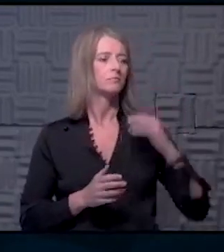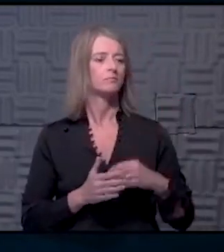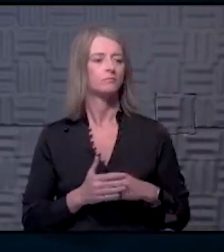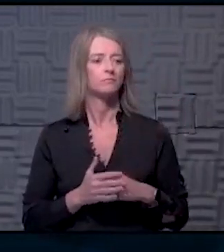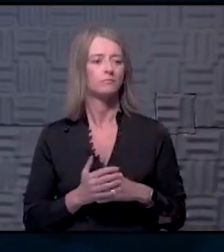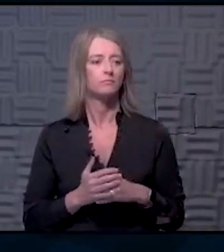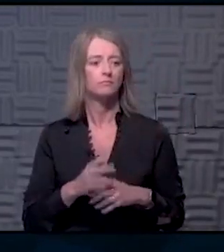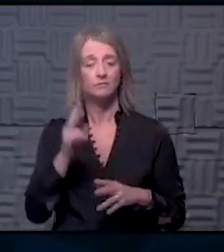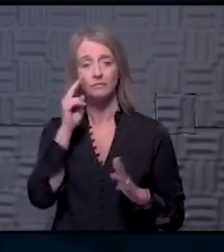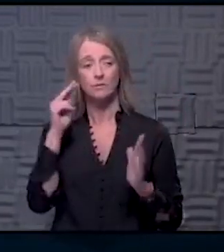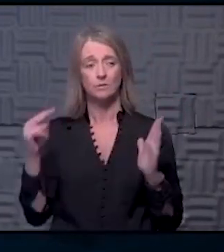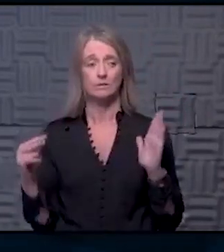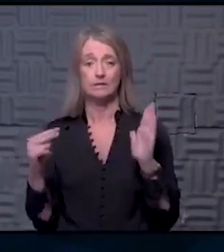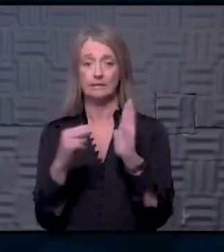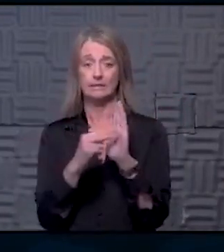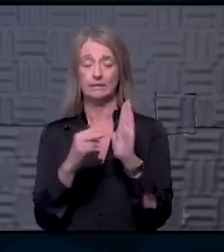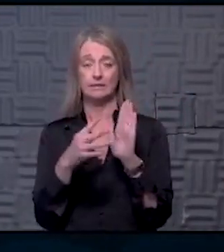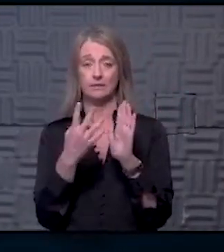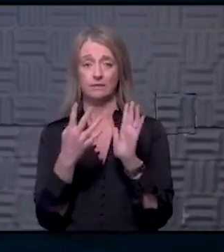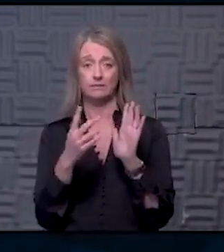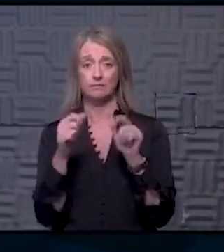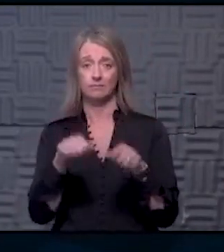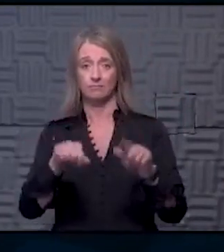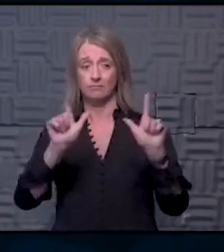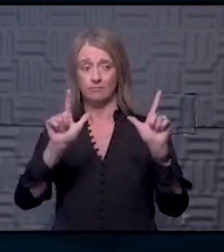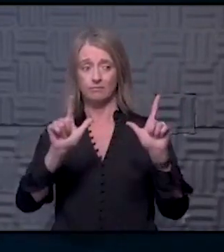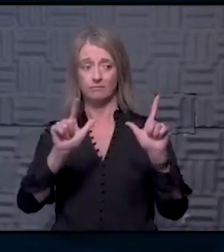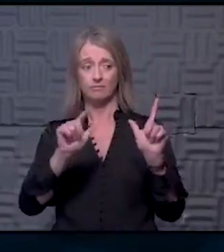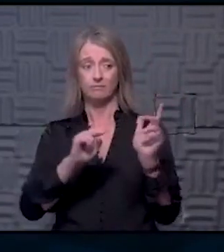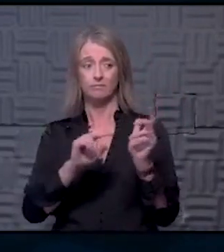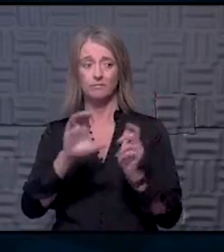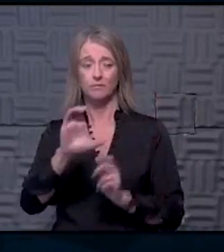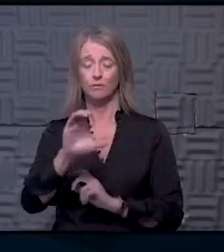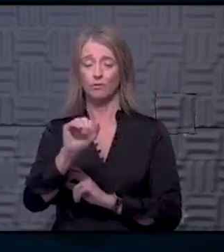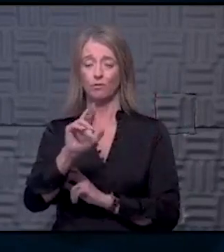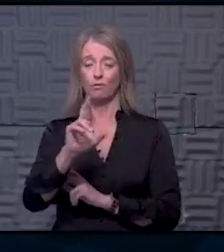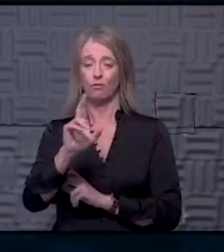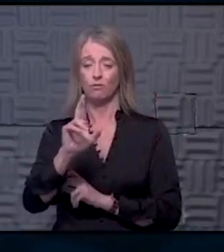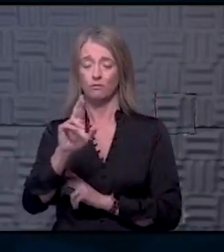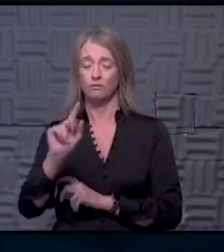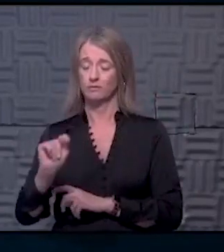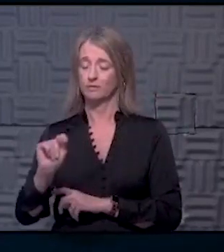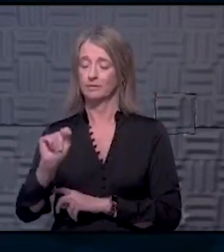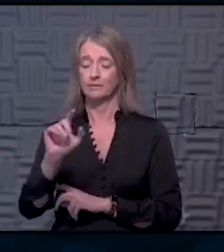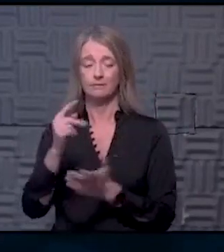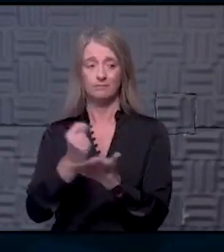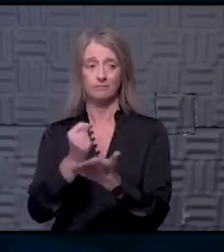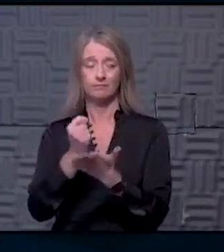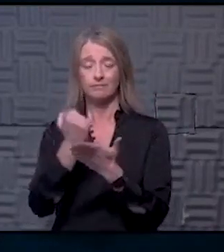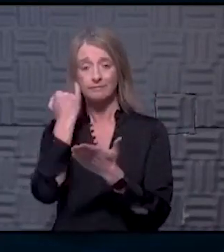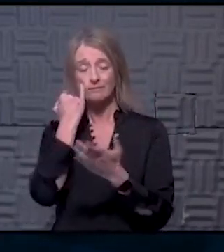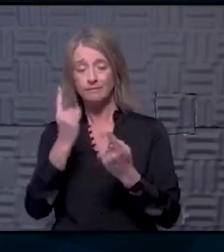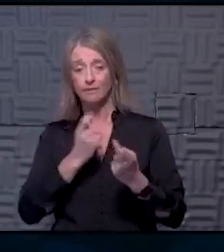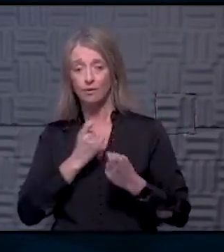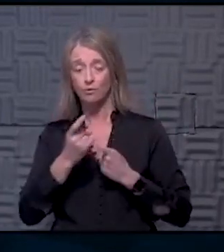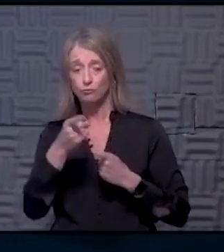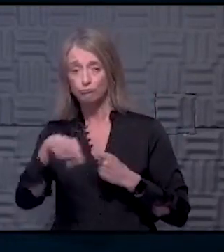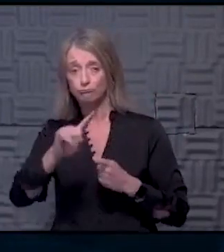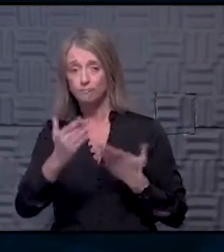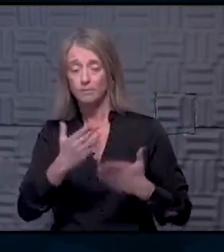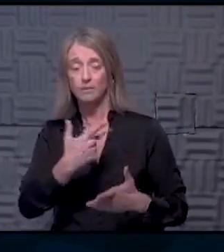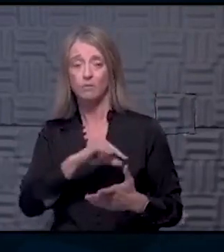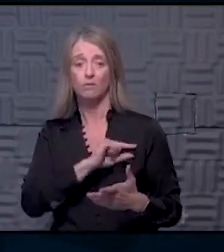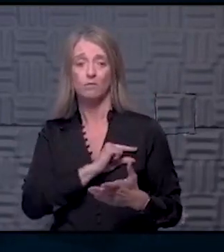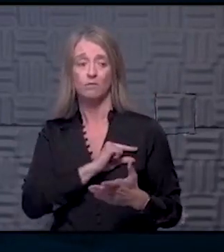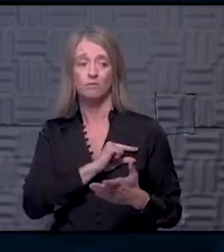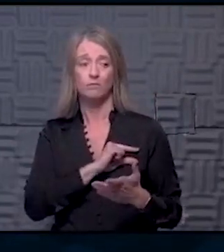on the screen you should see a number for our nurse navigator for CAR T therapy if you think you have questions or may qualify.